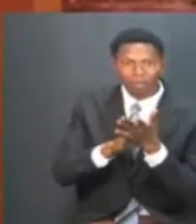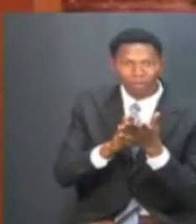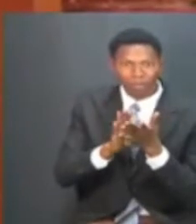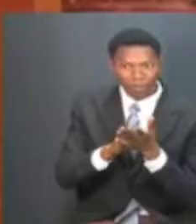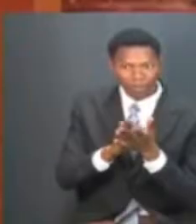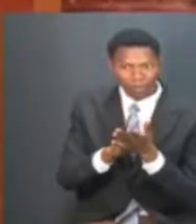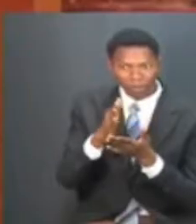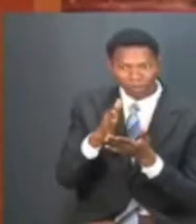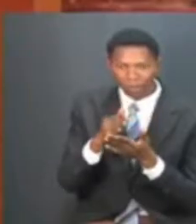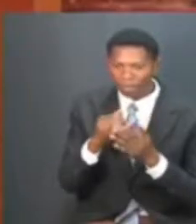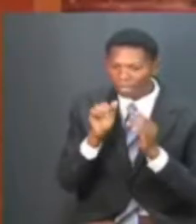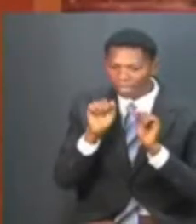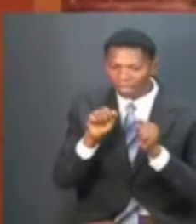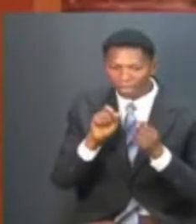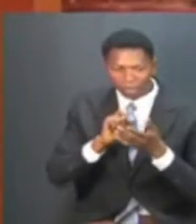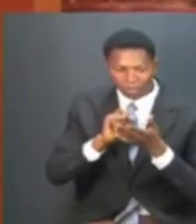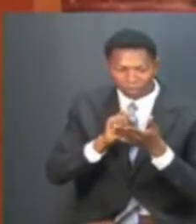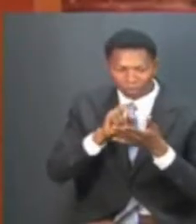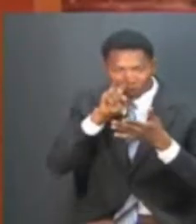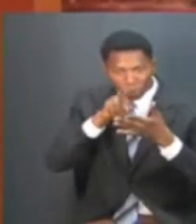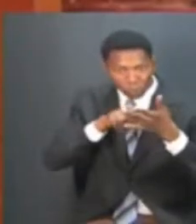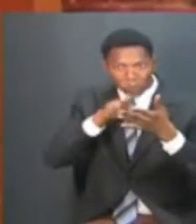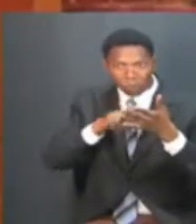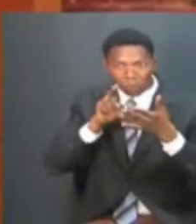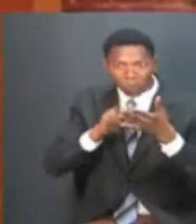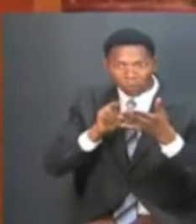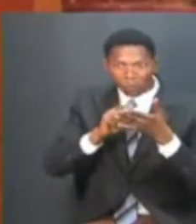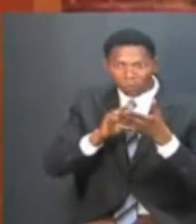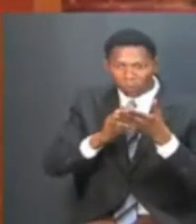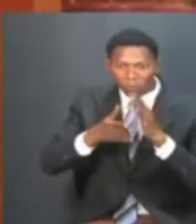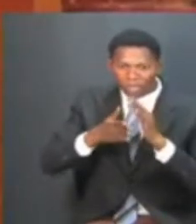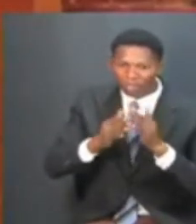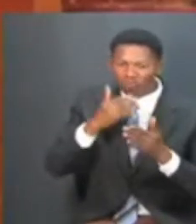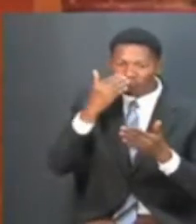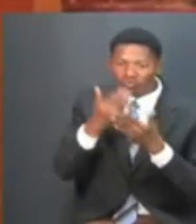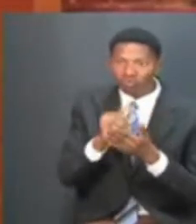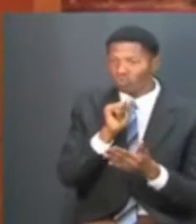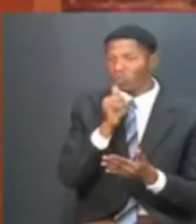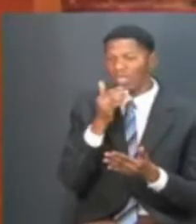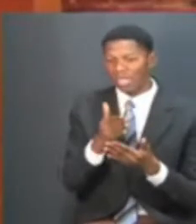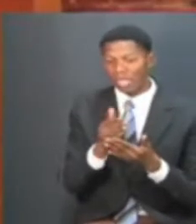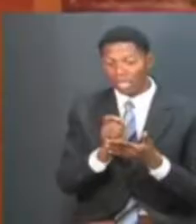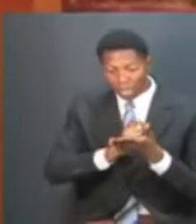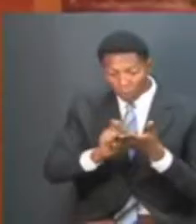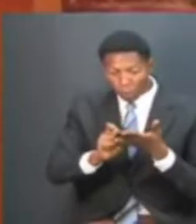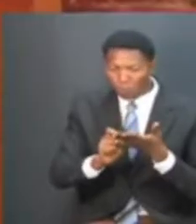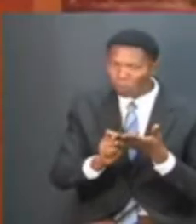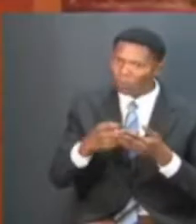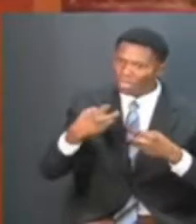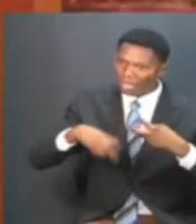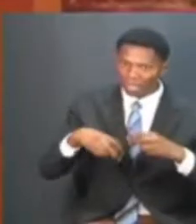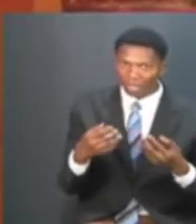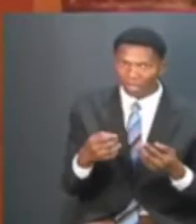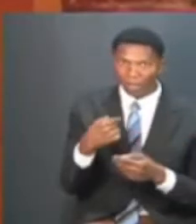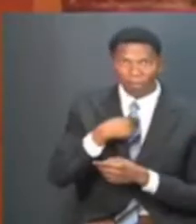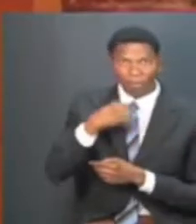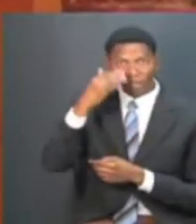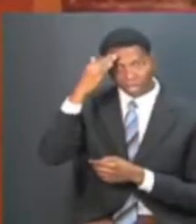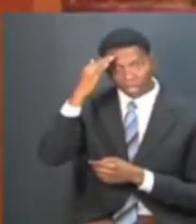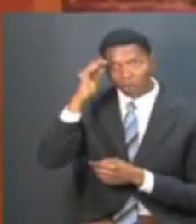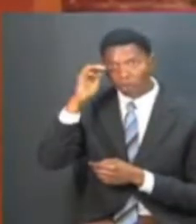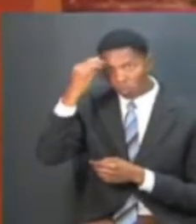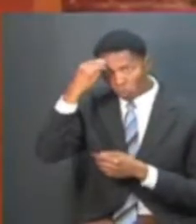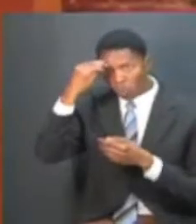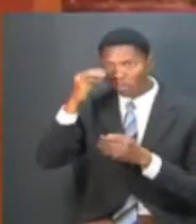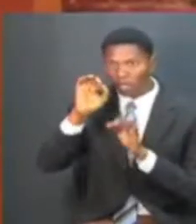to read fluently is not there. And to even write is a challenge, which I know the Ministry of